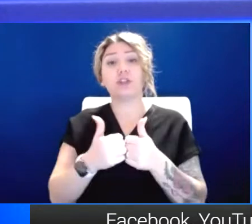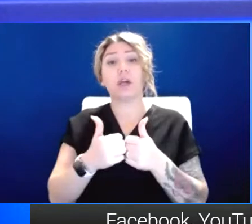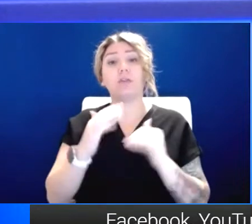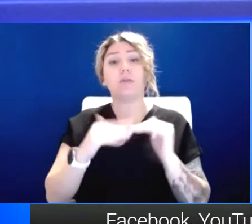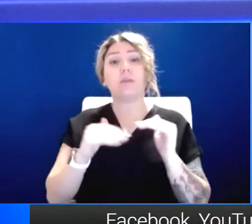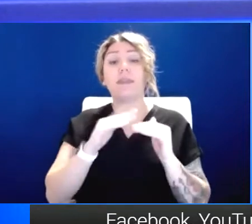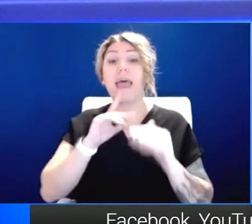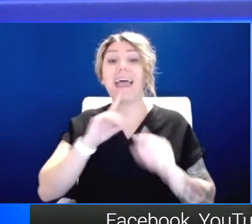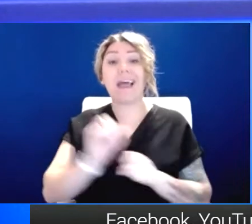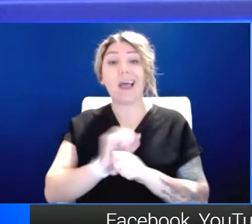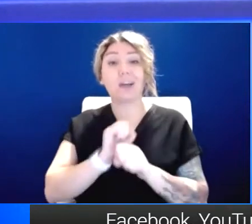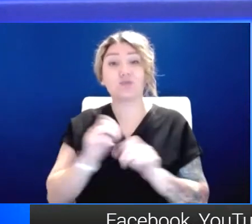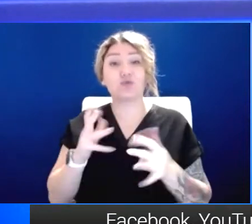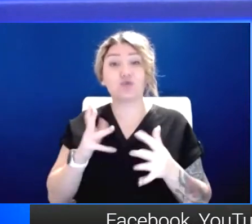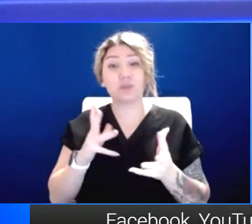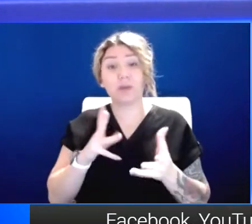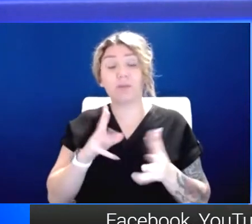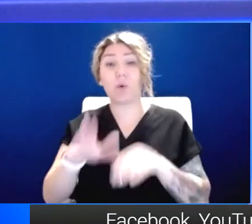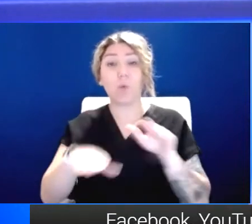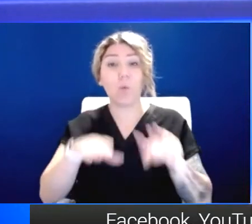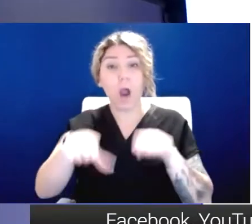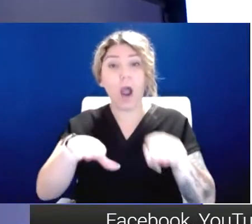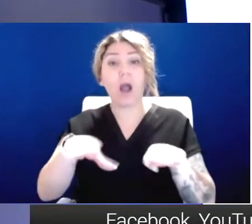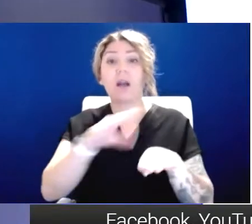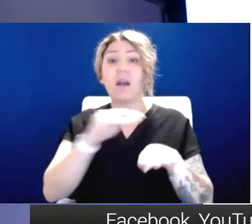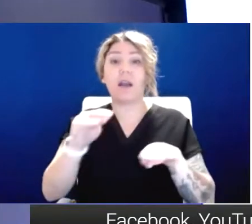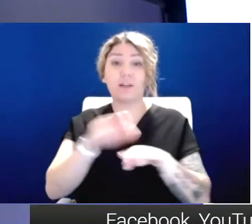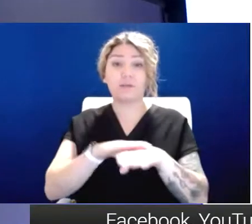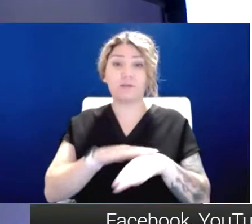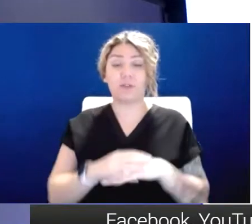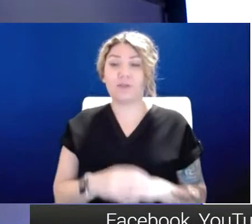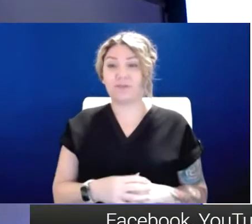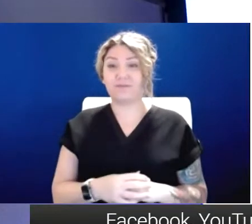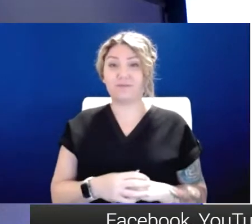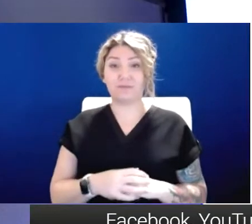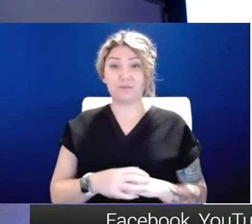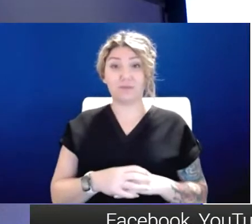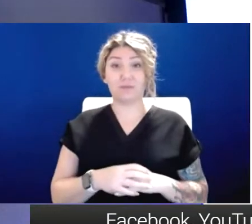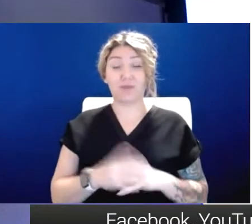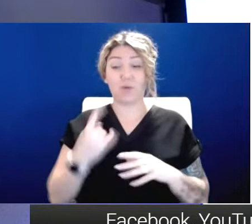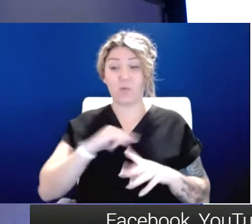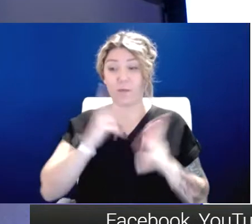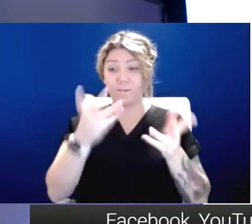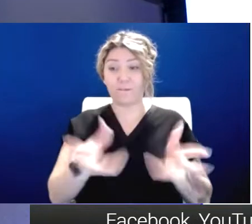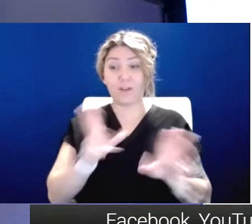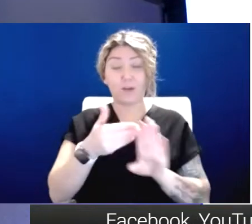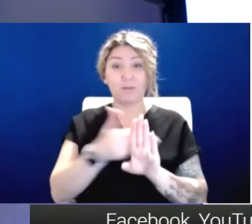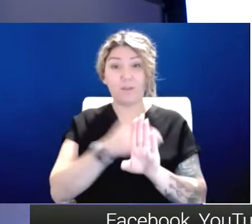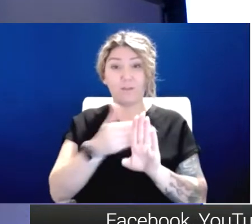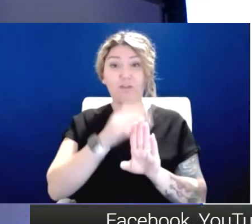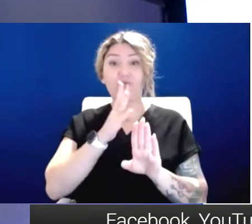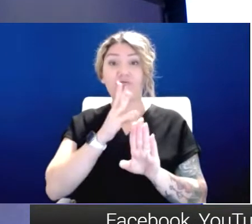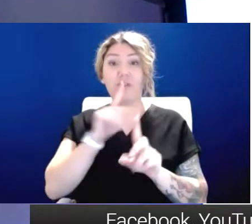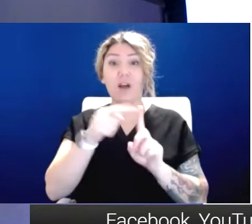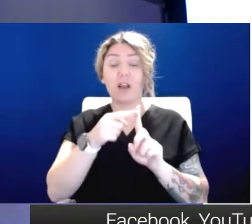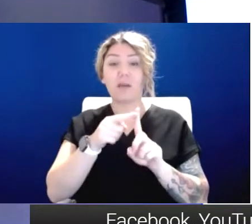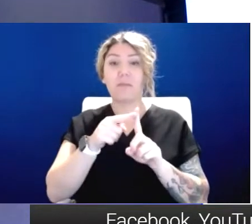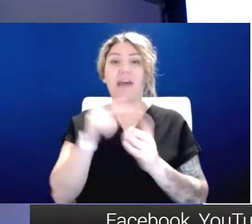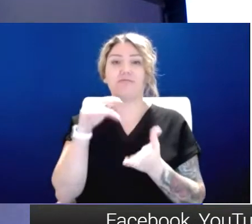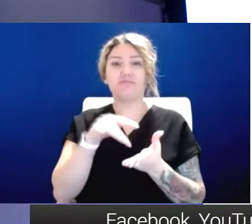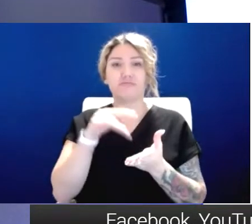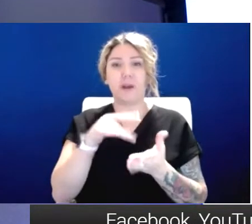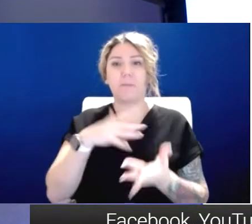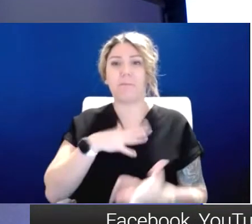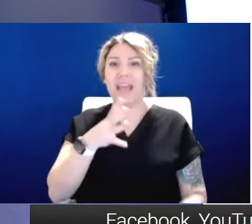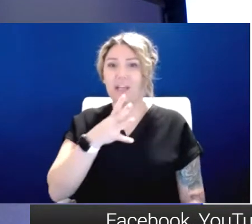the walking, and slowness. So we're going to wrap up here, but I don't want to do that before we talk about trials. Dr. Pawa, my grandmother had